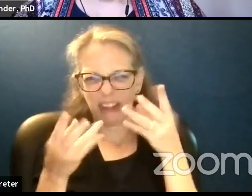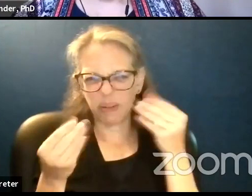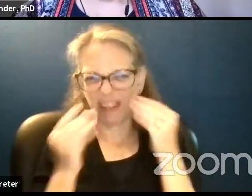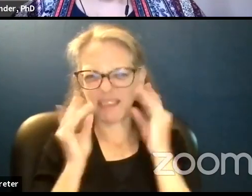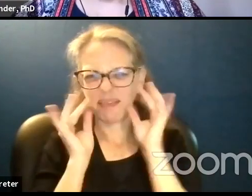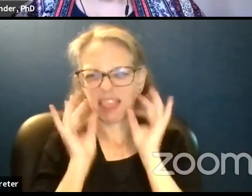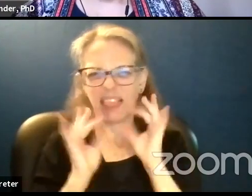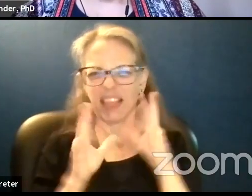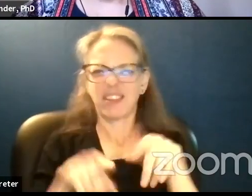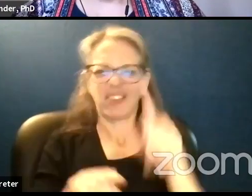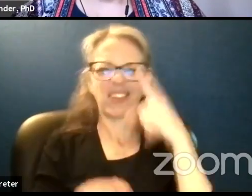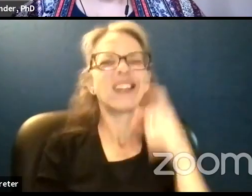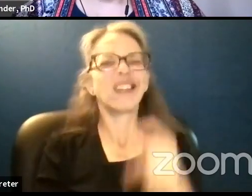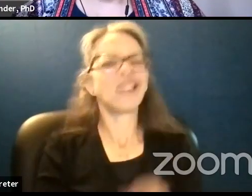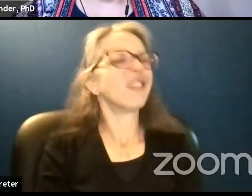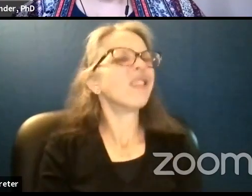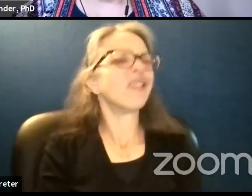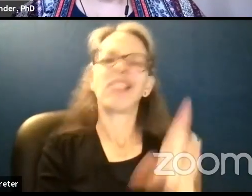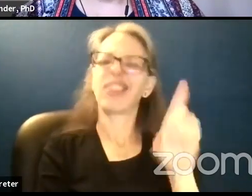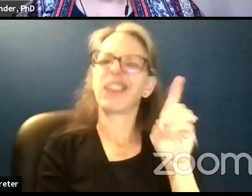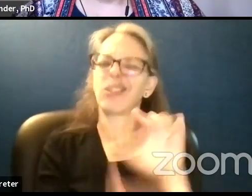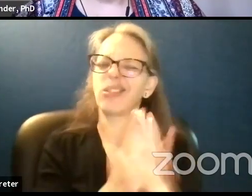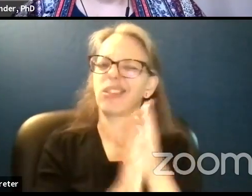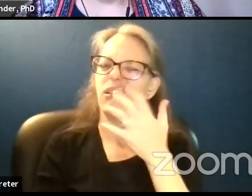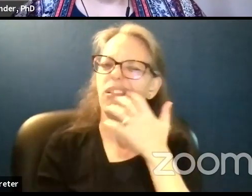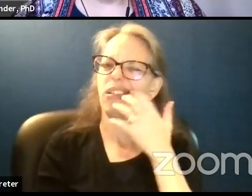summer. Yeah, they do get really hot. Mm-hmm.